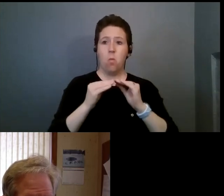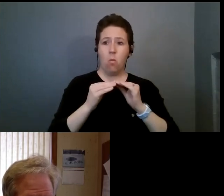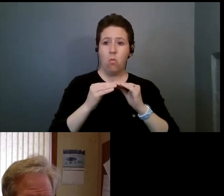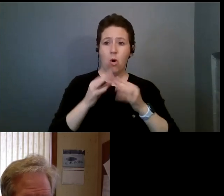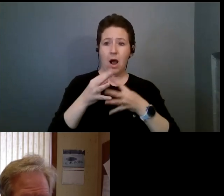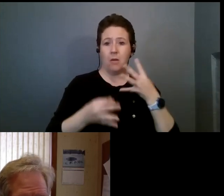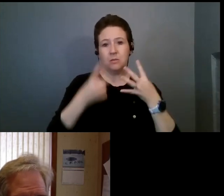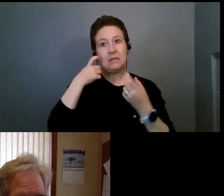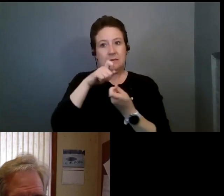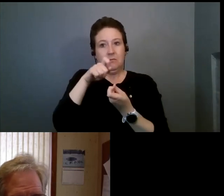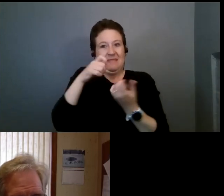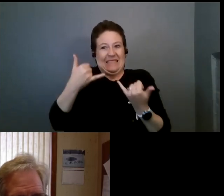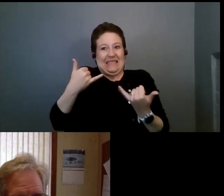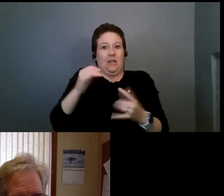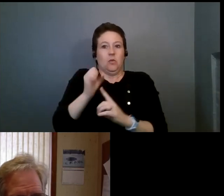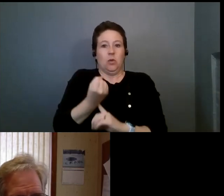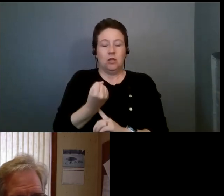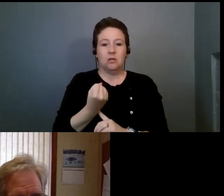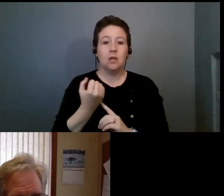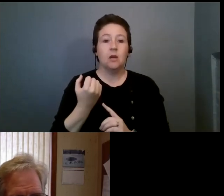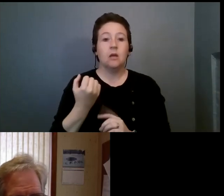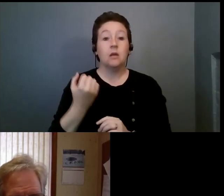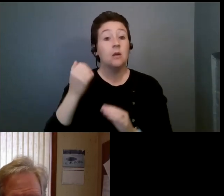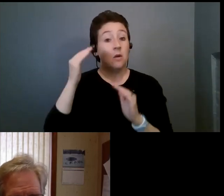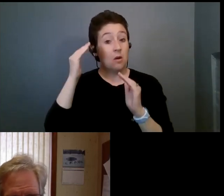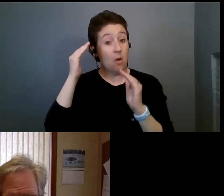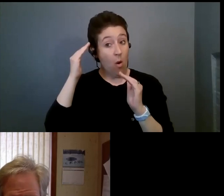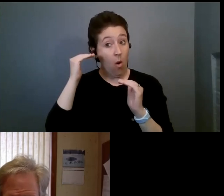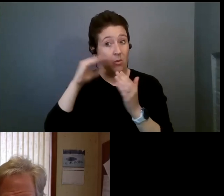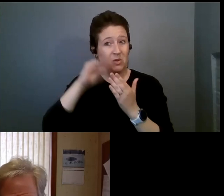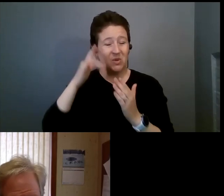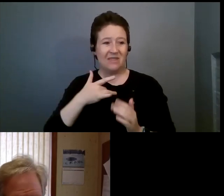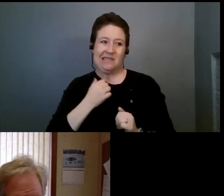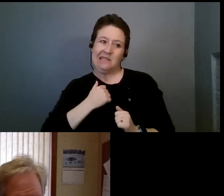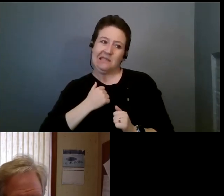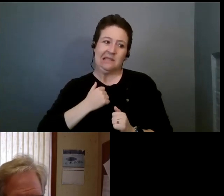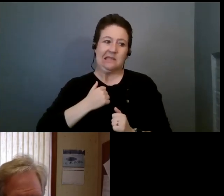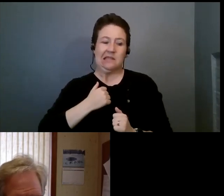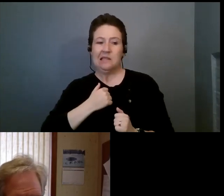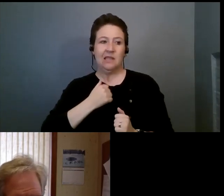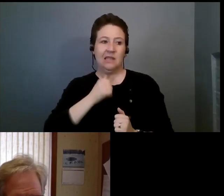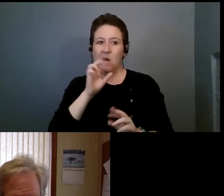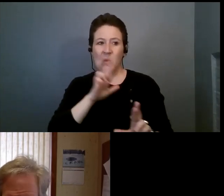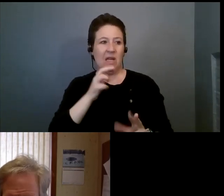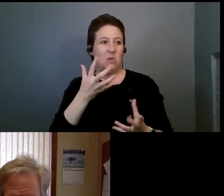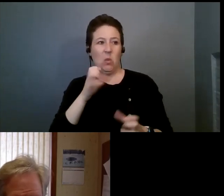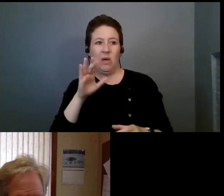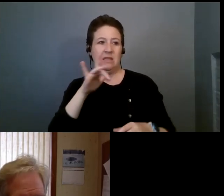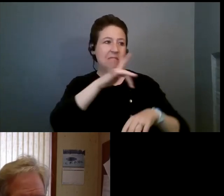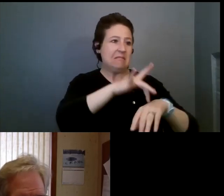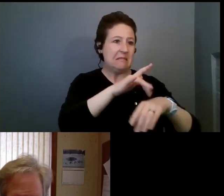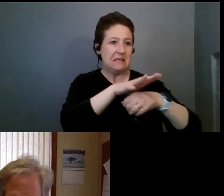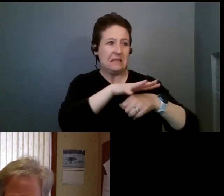current situation, and we hope that students who don't feel like they want to come on campus